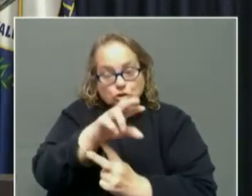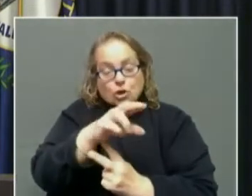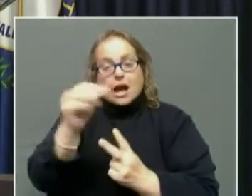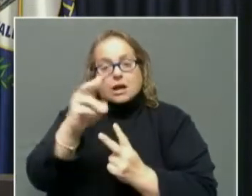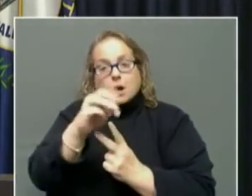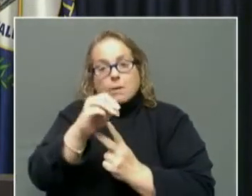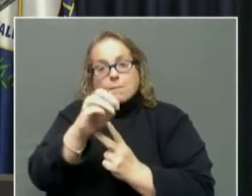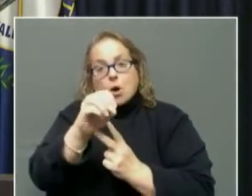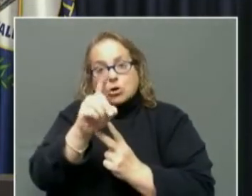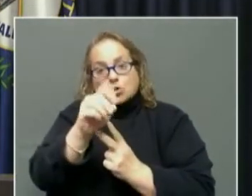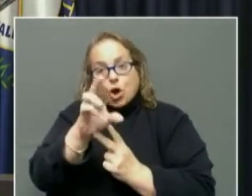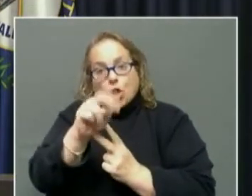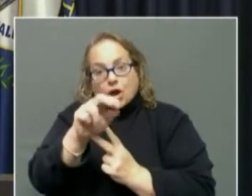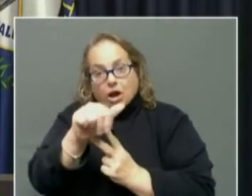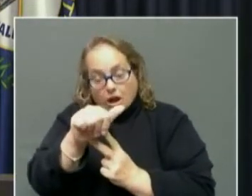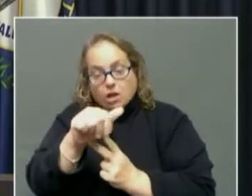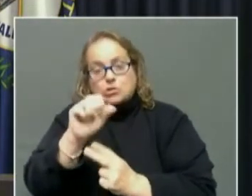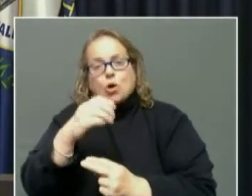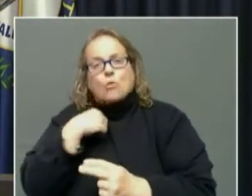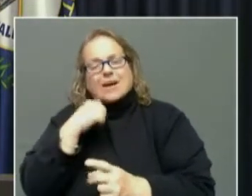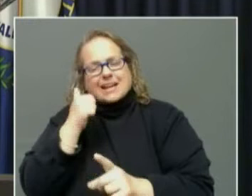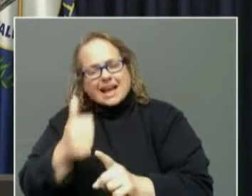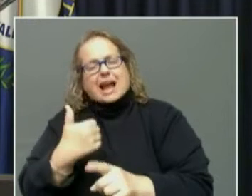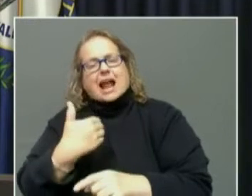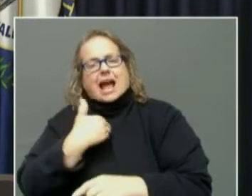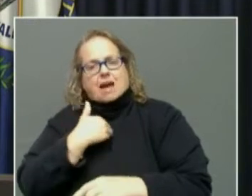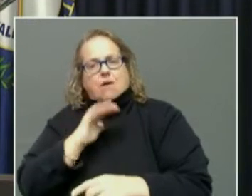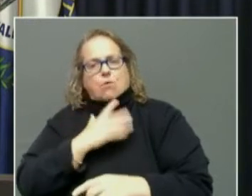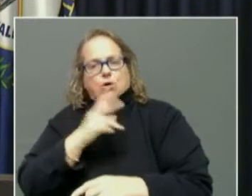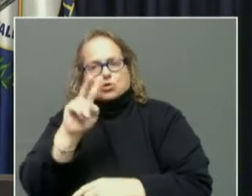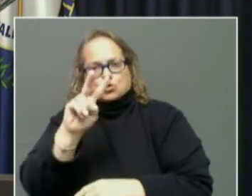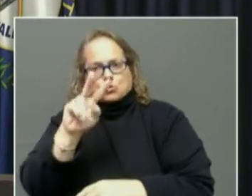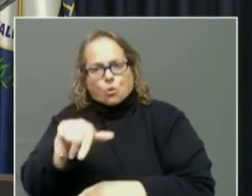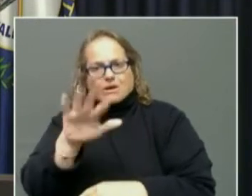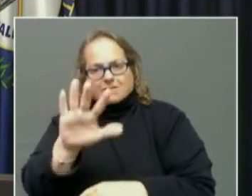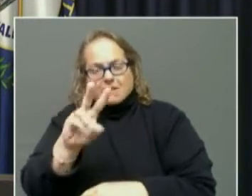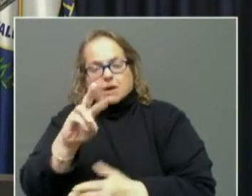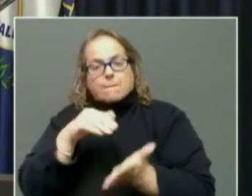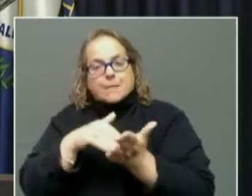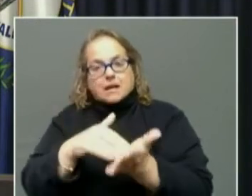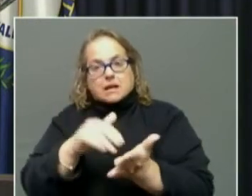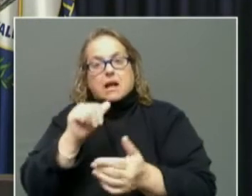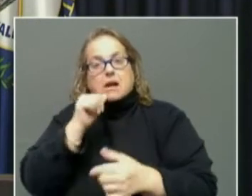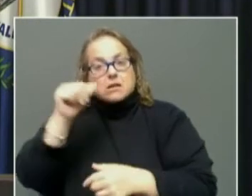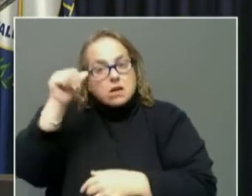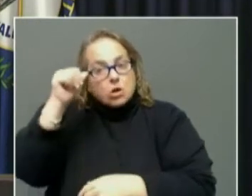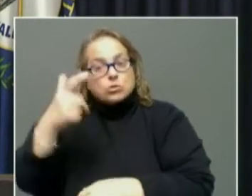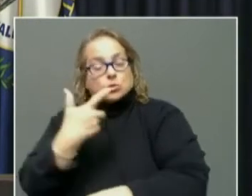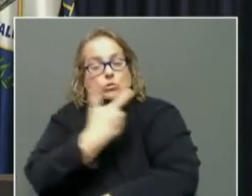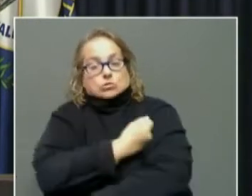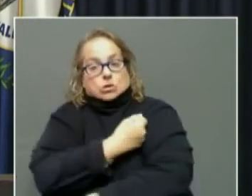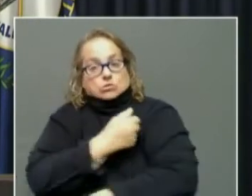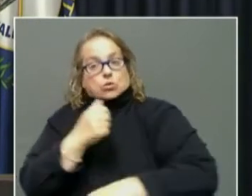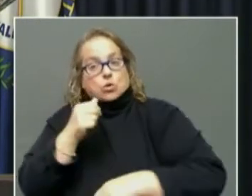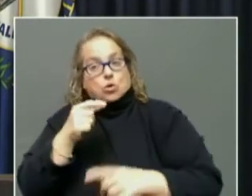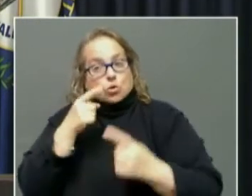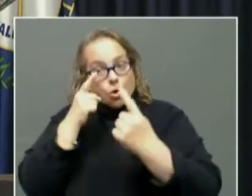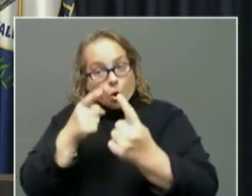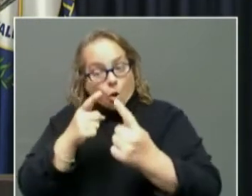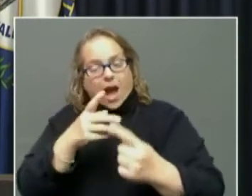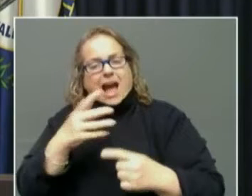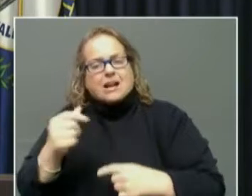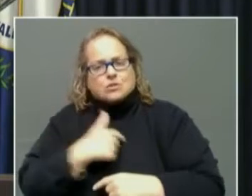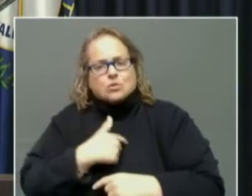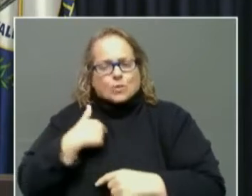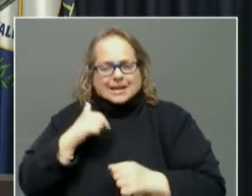2.5 million adult goal of vaccinations in Kentucky, but also so we can get towards herd